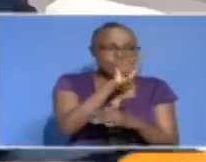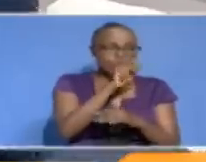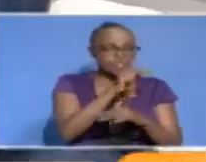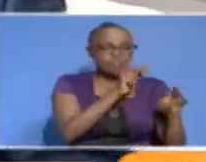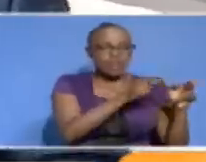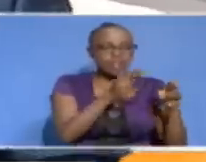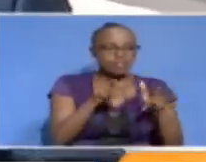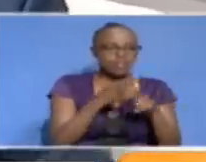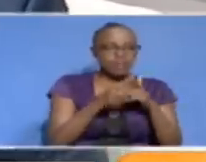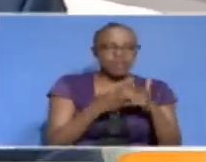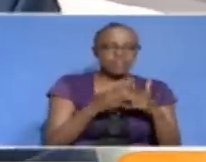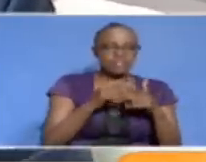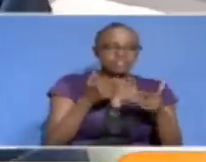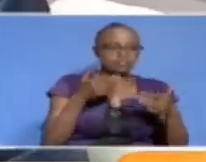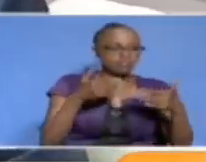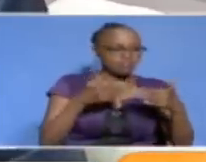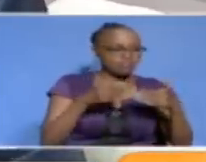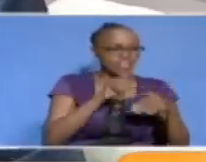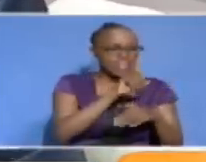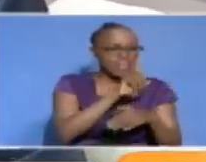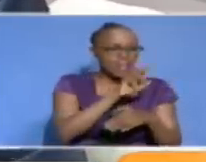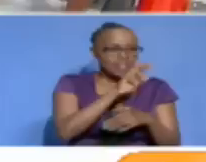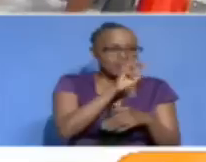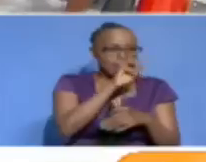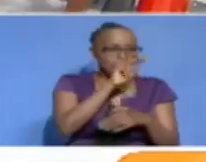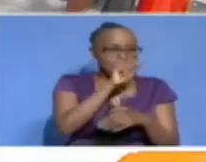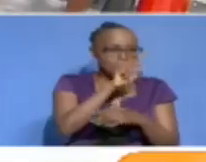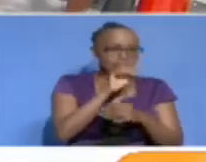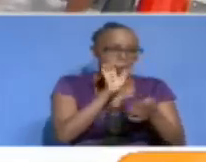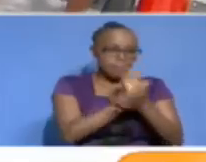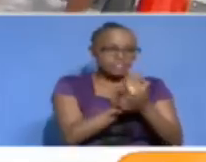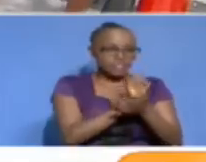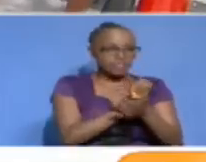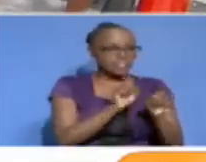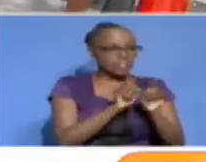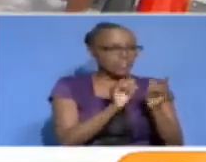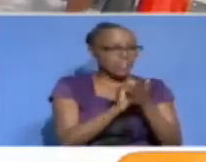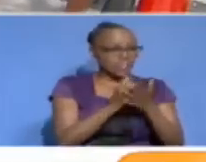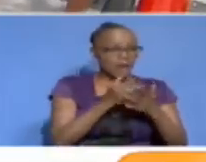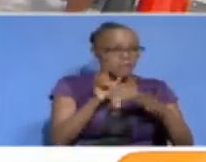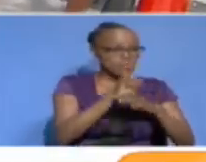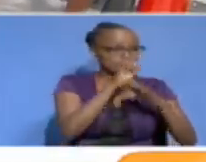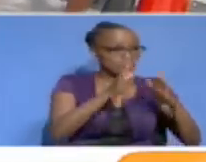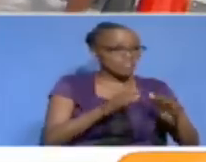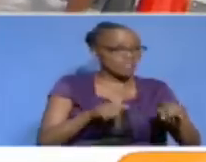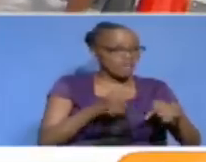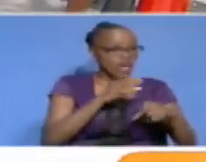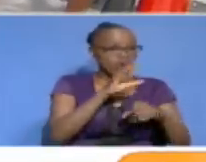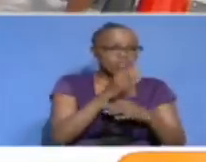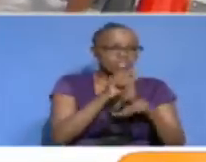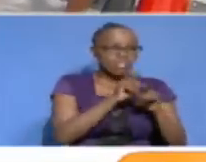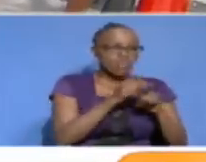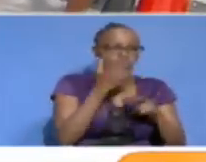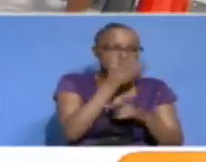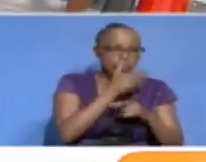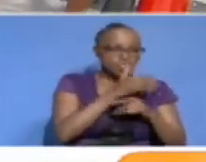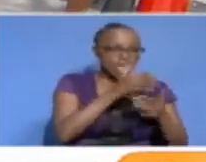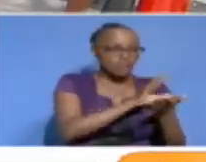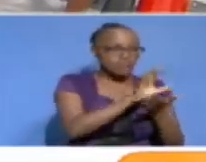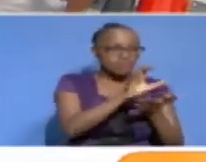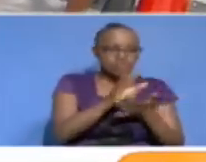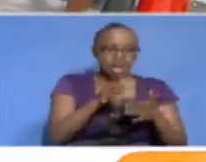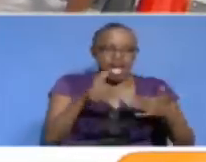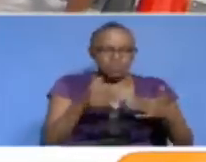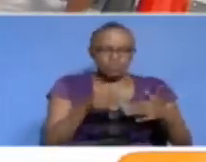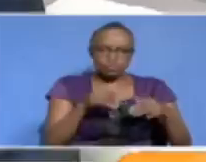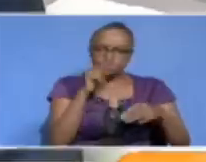block, remand prison. A leader there. I'm sorry. I used to supervise how Uji was being distributed and beans.